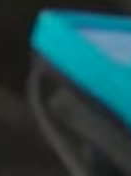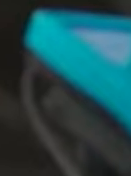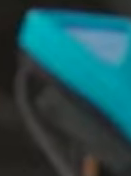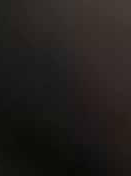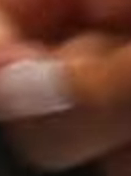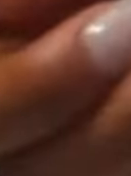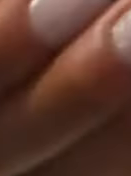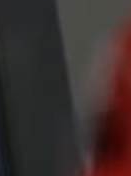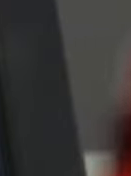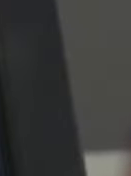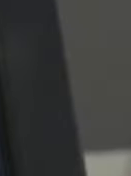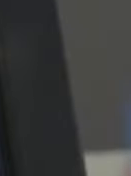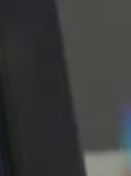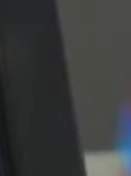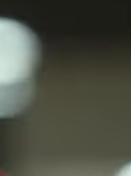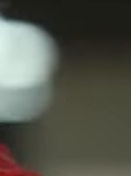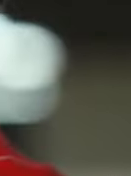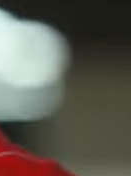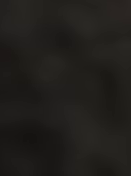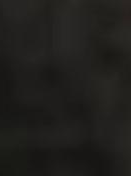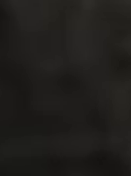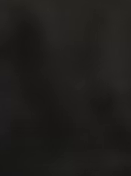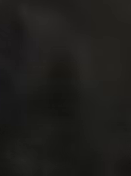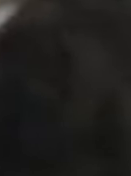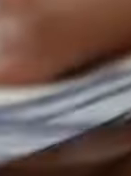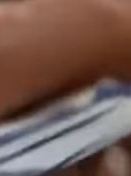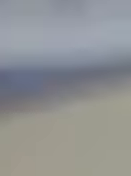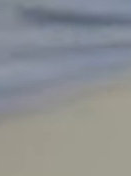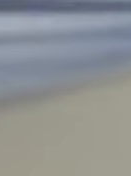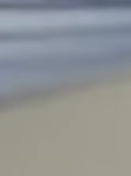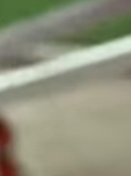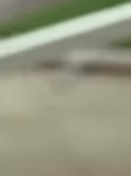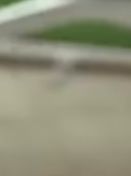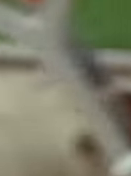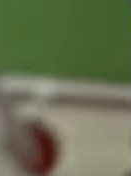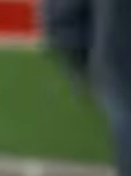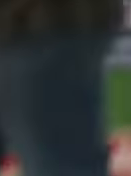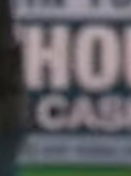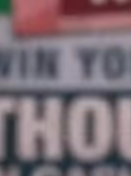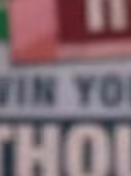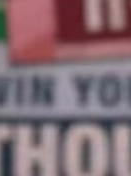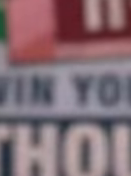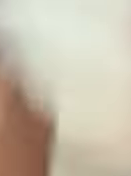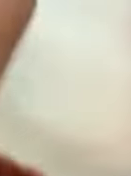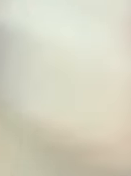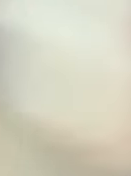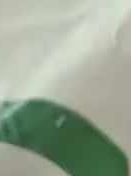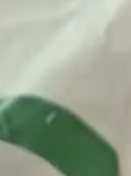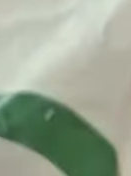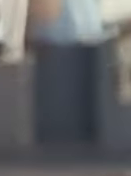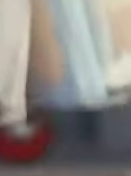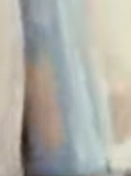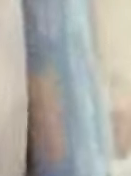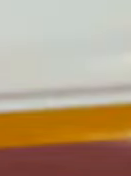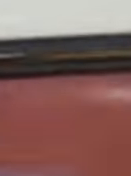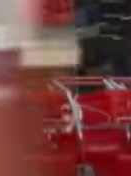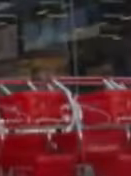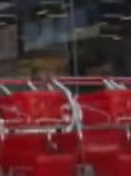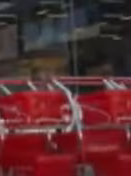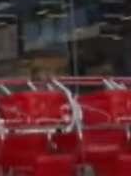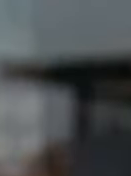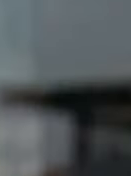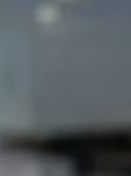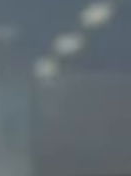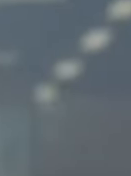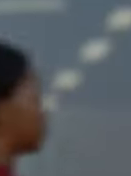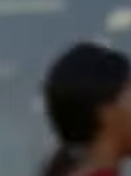There are thousands of reasons to smile with the Spa Rewards Grand Cash Giveaway, where you can win instant cash for what you